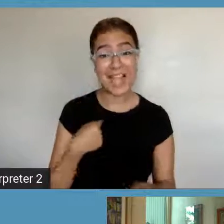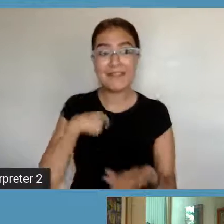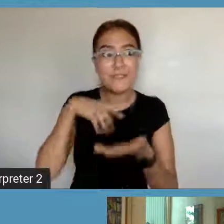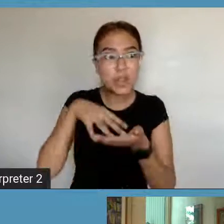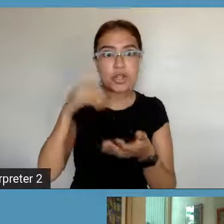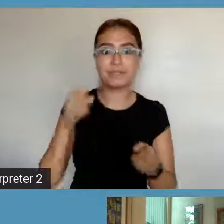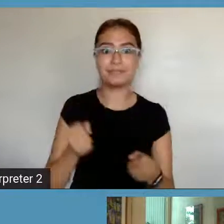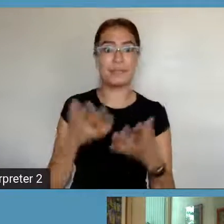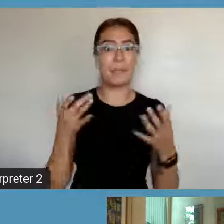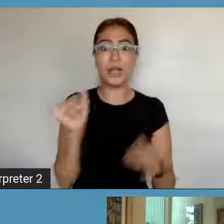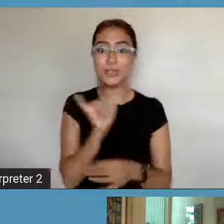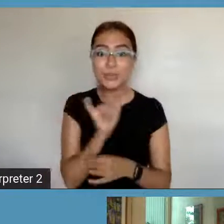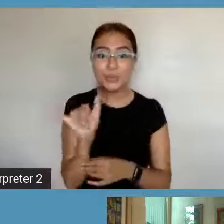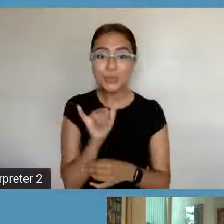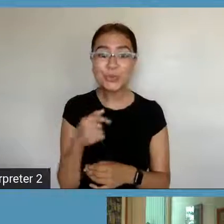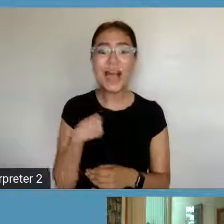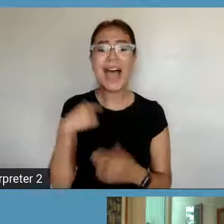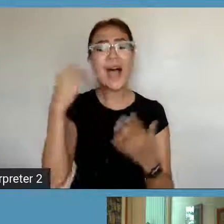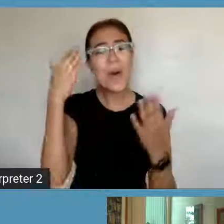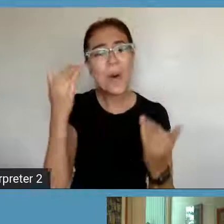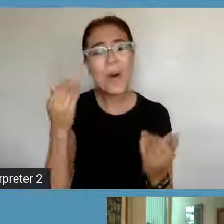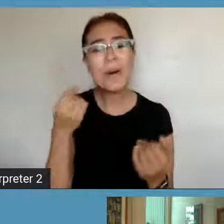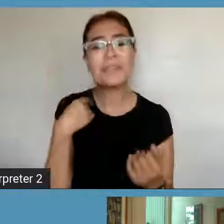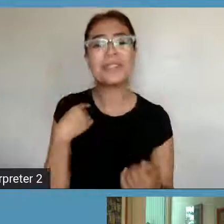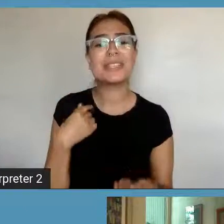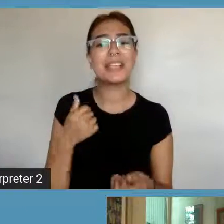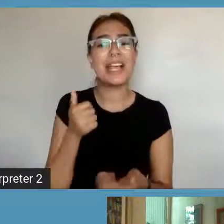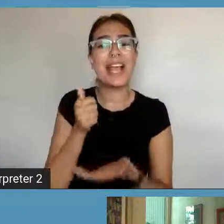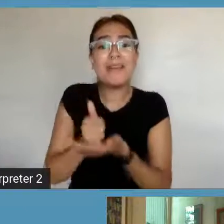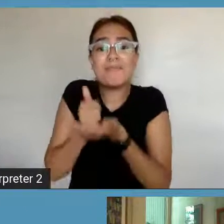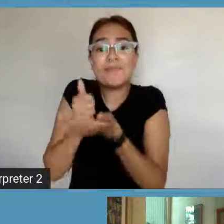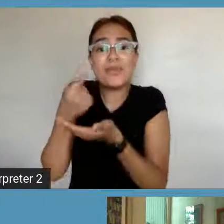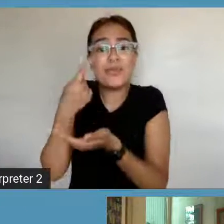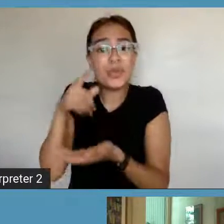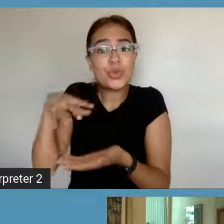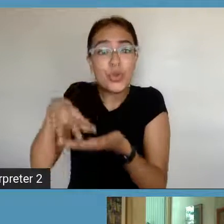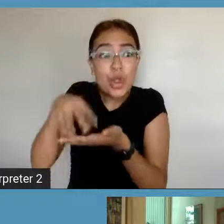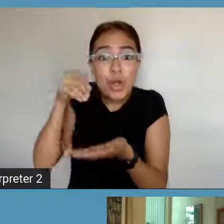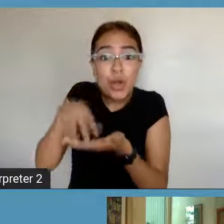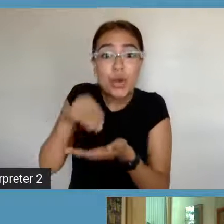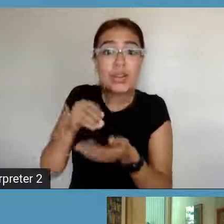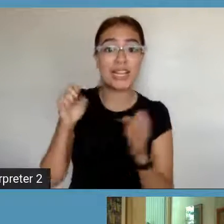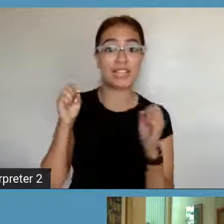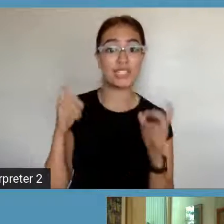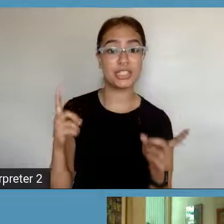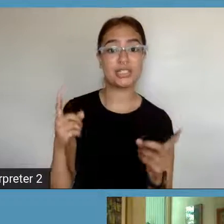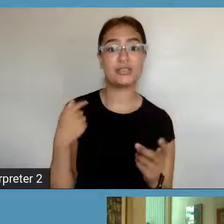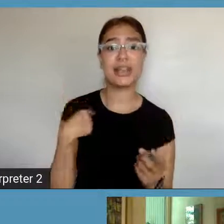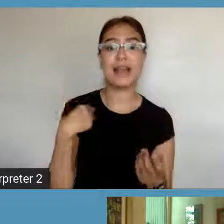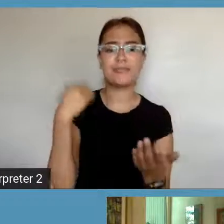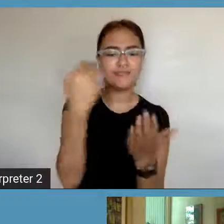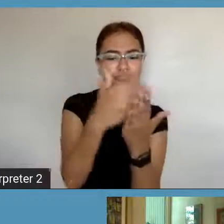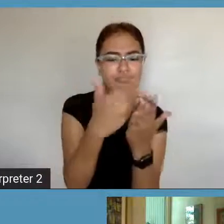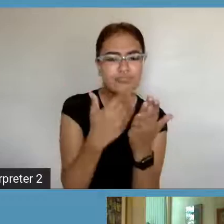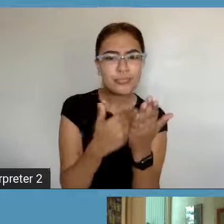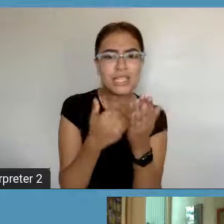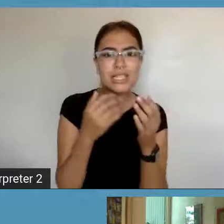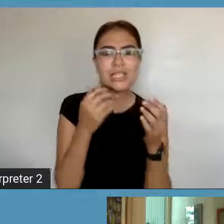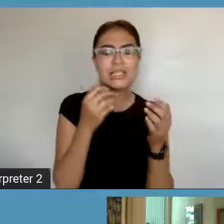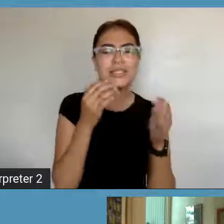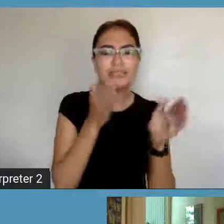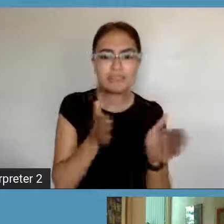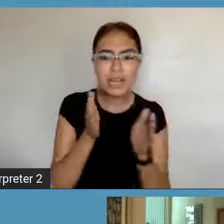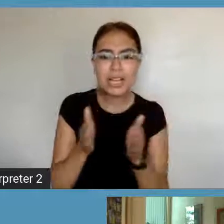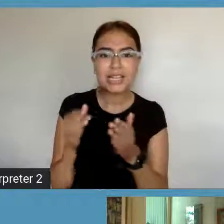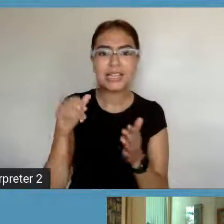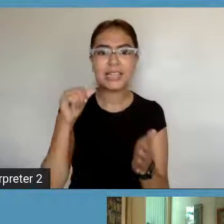as well. So I hope it's been informative and educational for all of you, because as I was going through preparing my slides, I was like, my goodness,